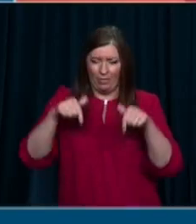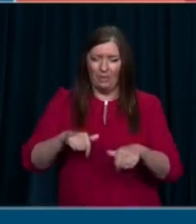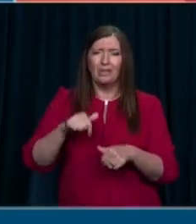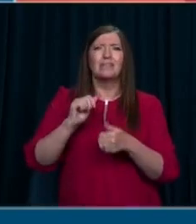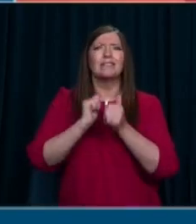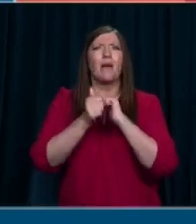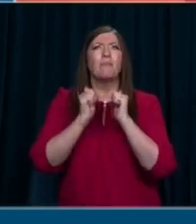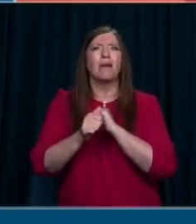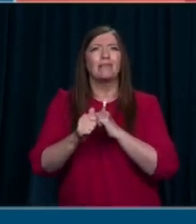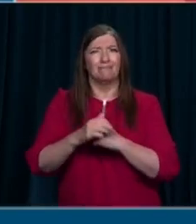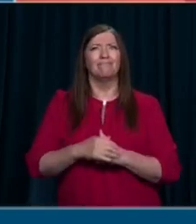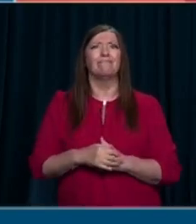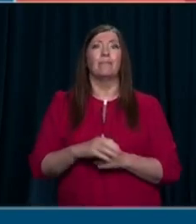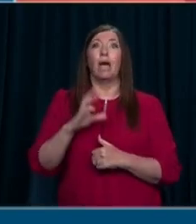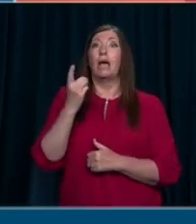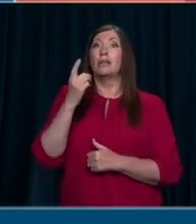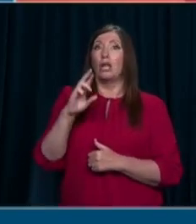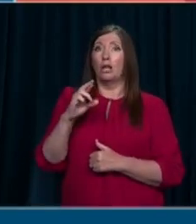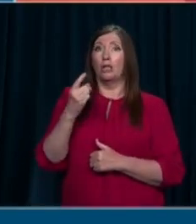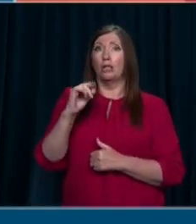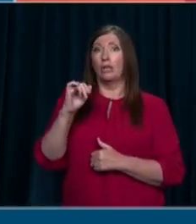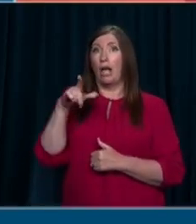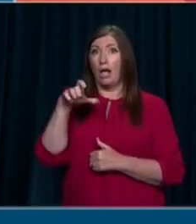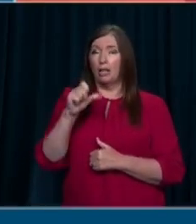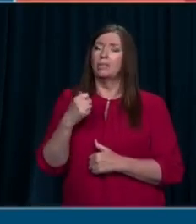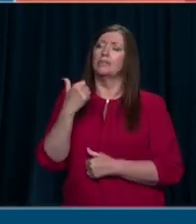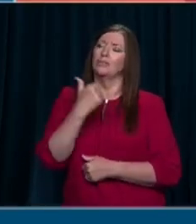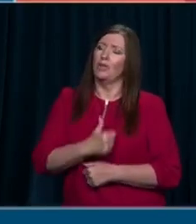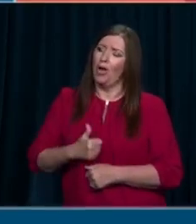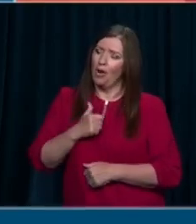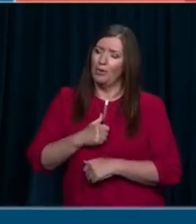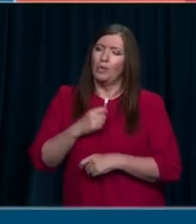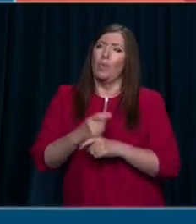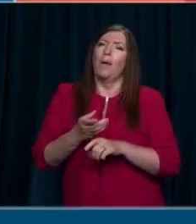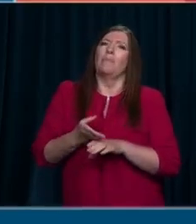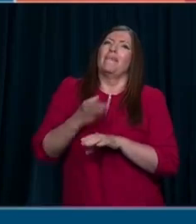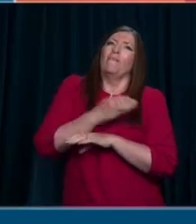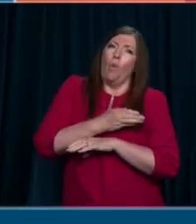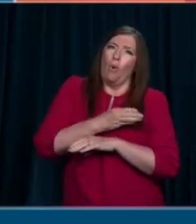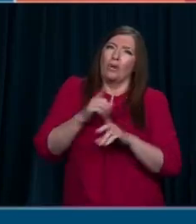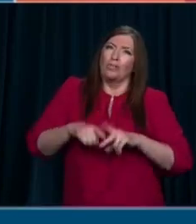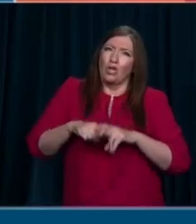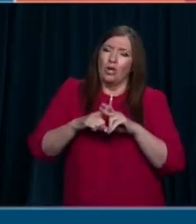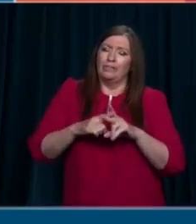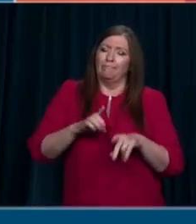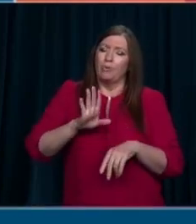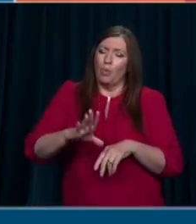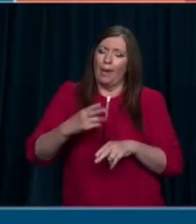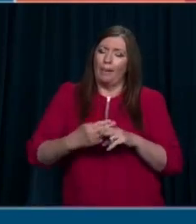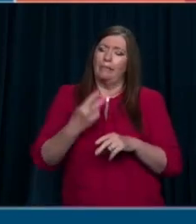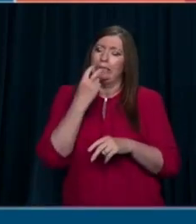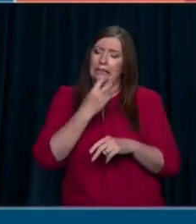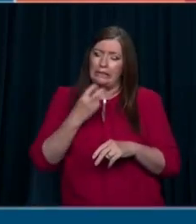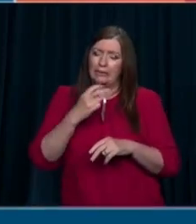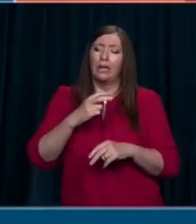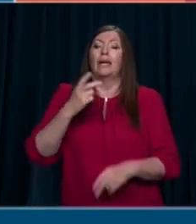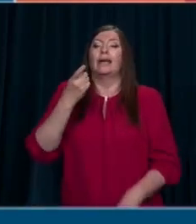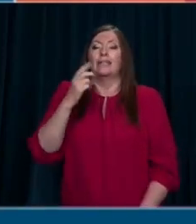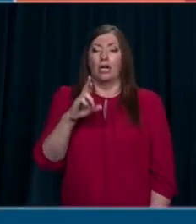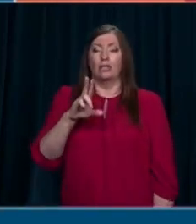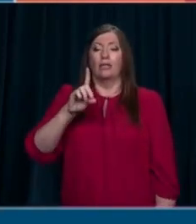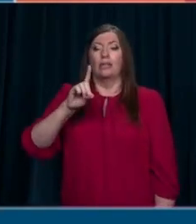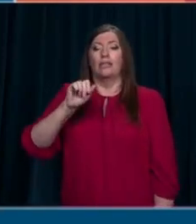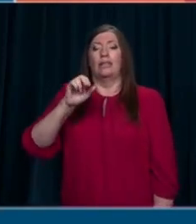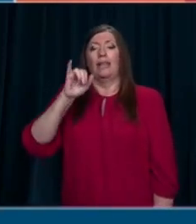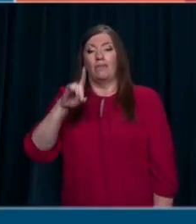And Dr. Giles, apologies. Even though we talked about it right before air, I mispronounced your name. Dr. David Giles, you have the next 2